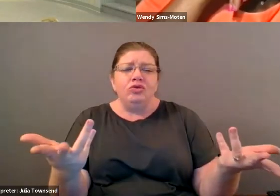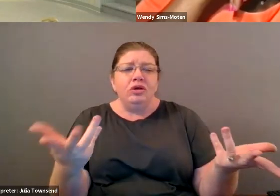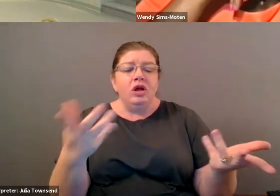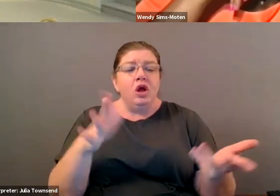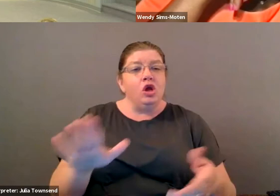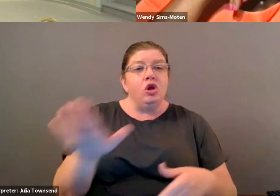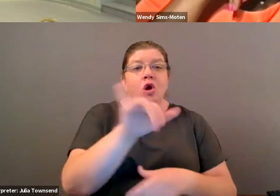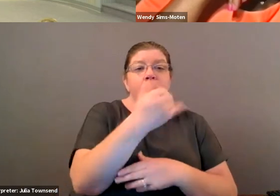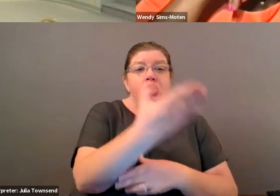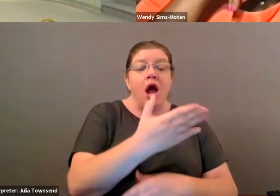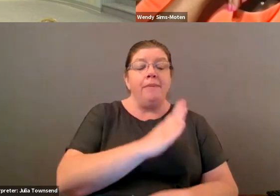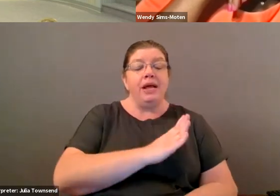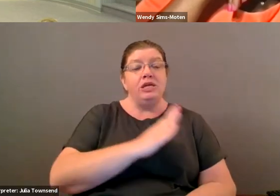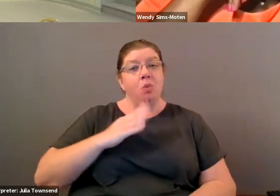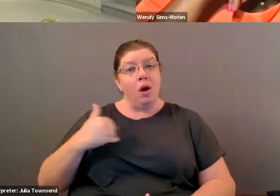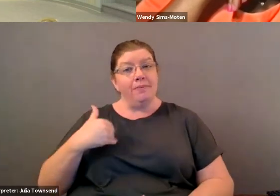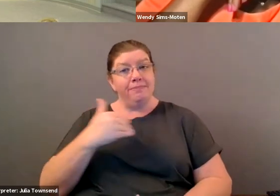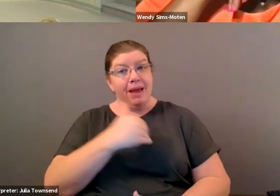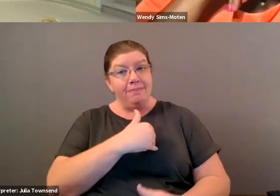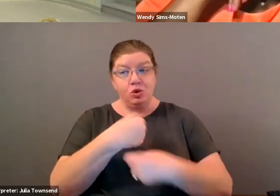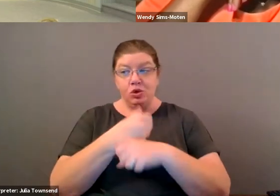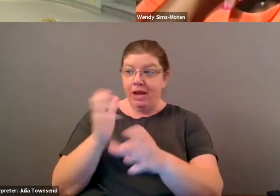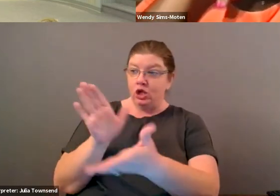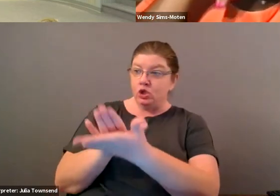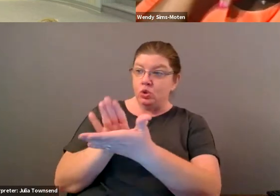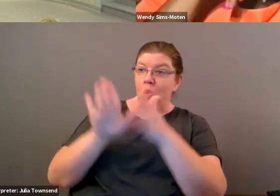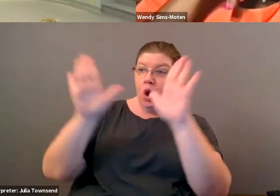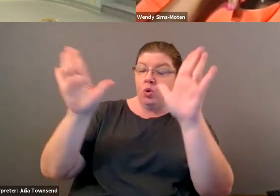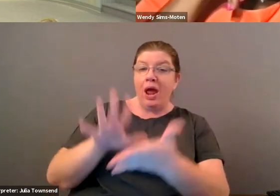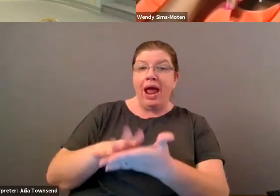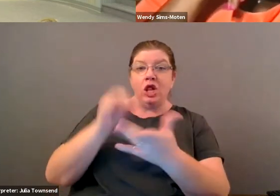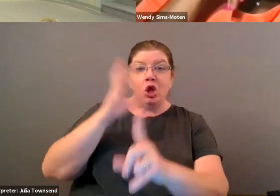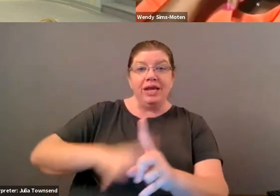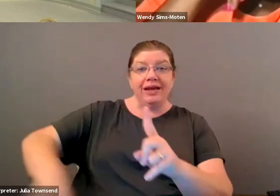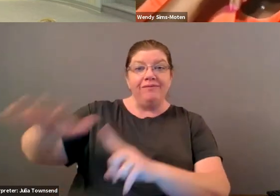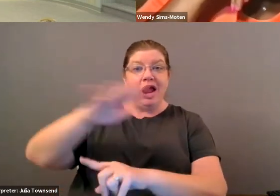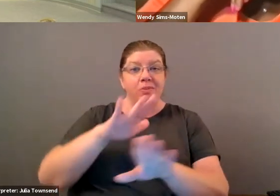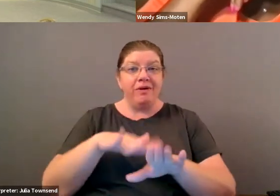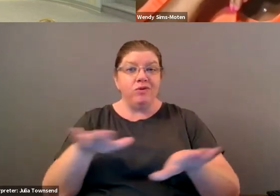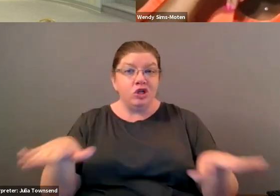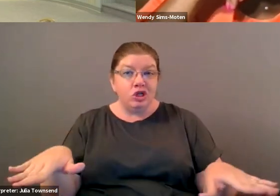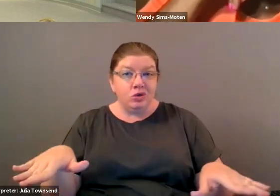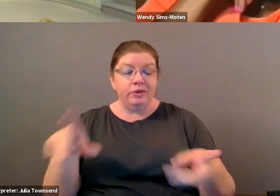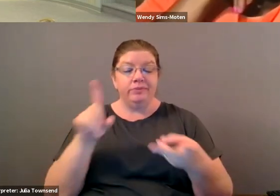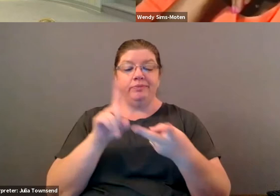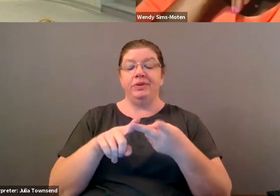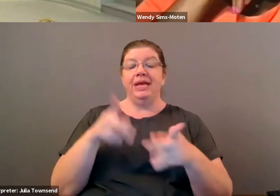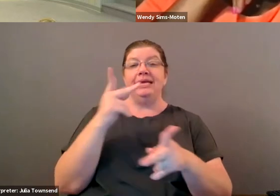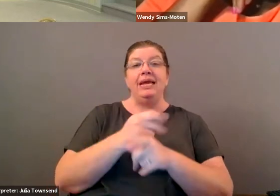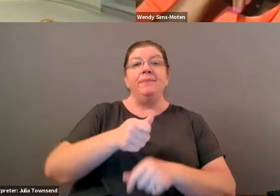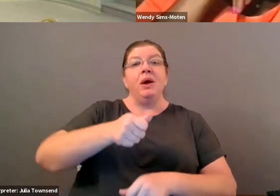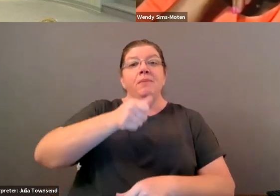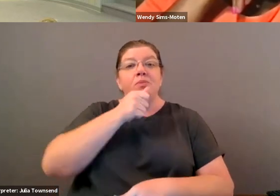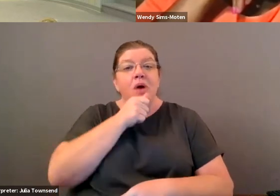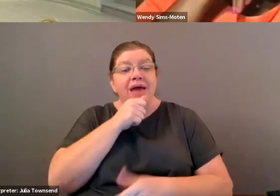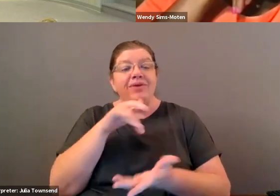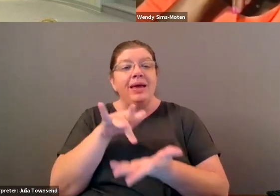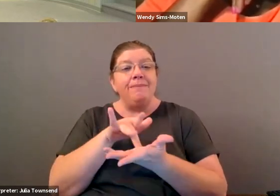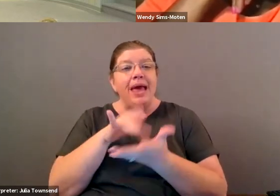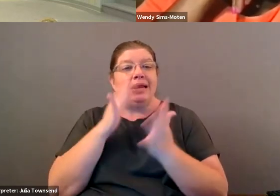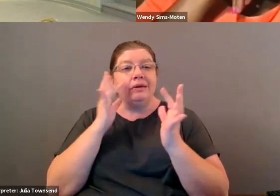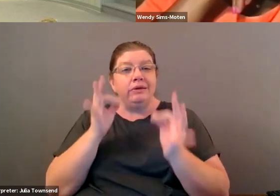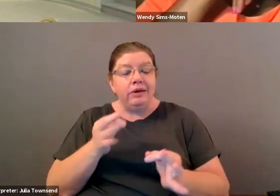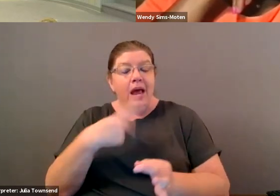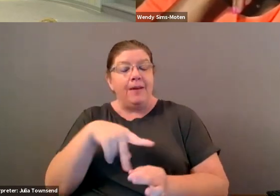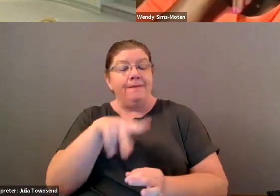as board members are to make our schools a great learning environment for our children and to keep private medical choices and